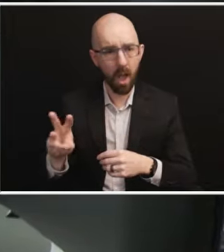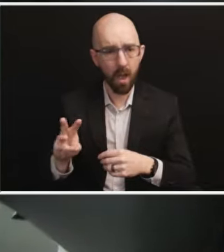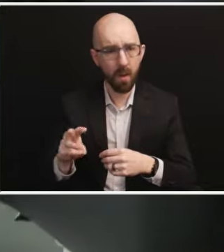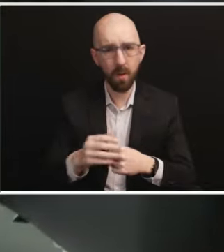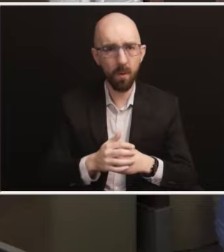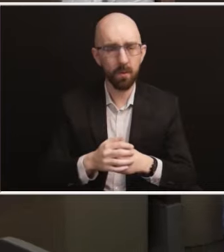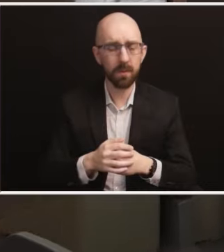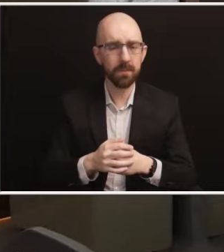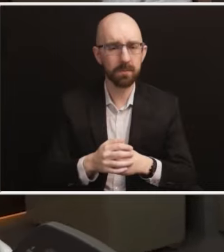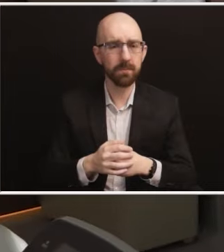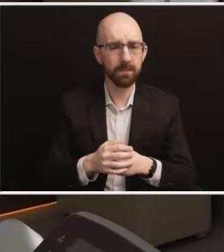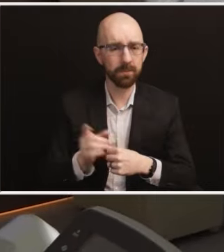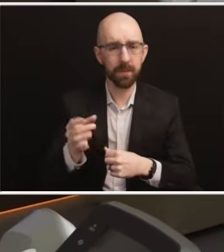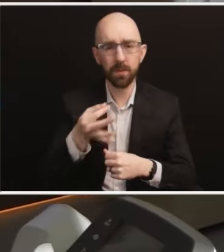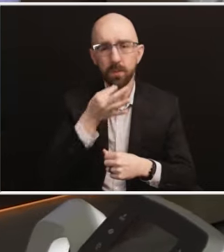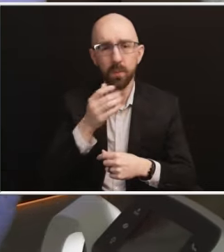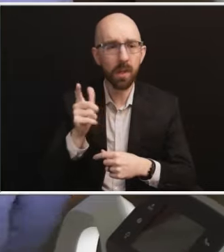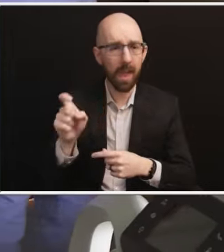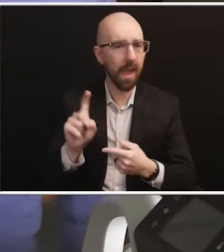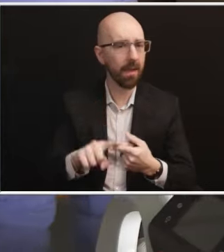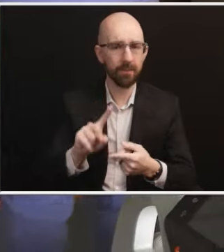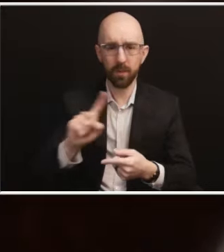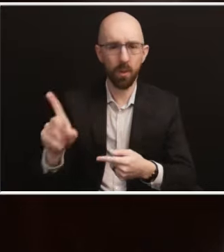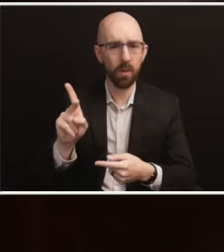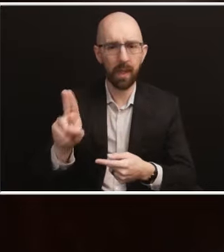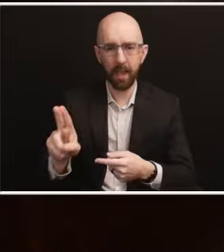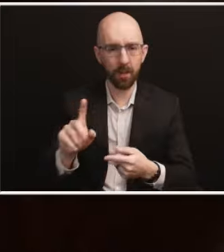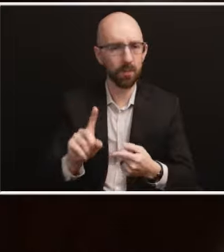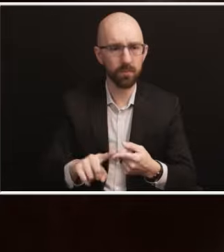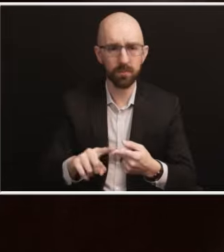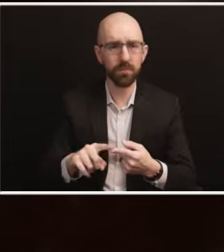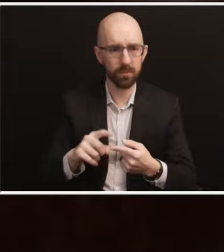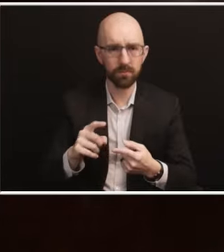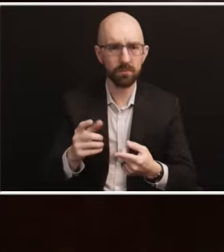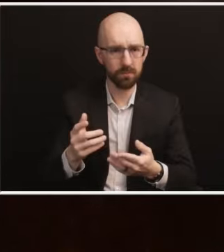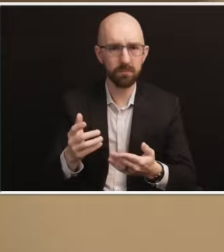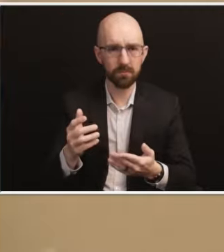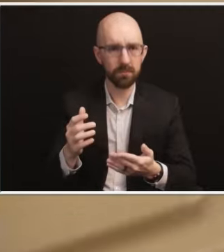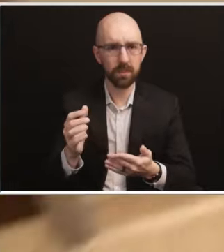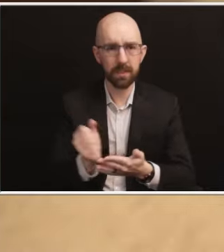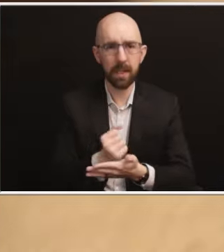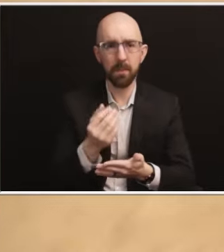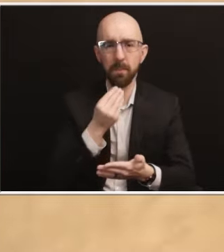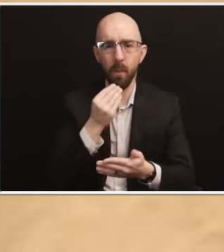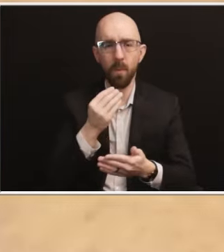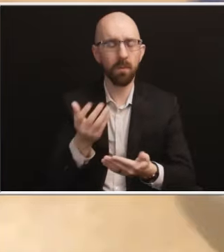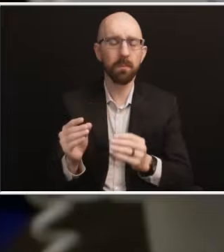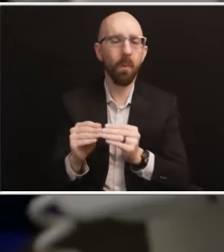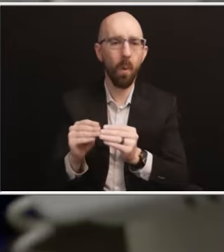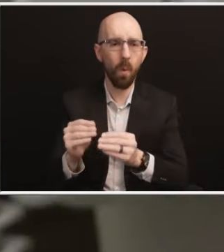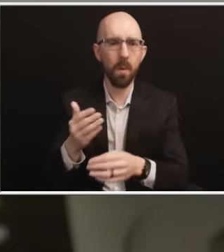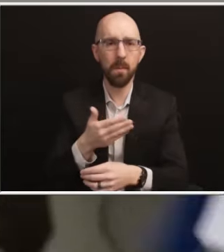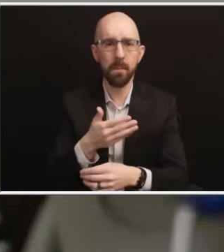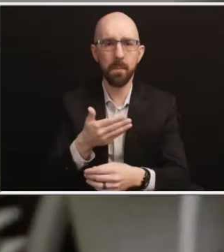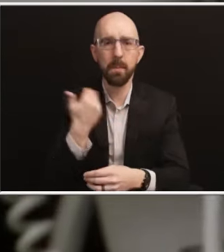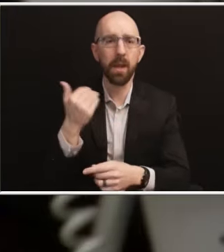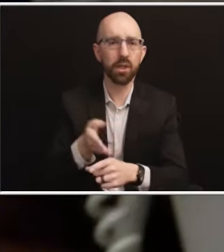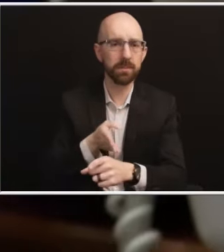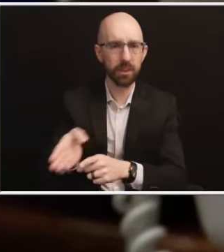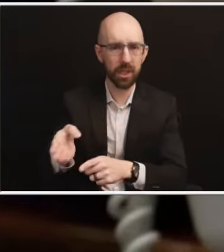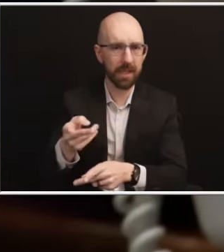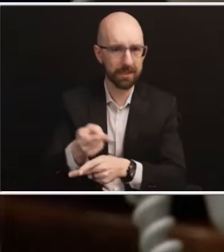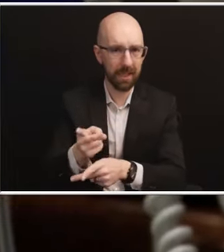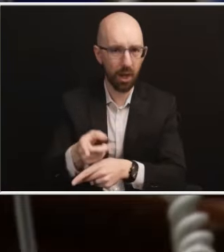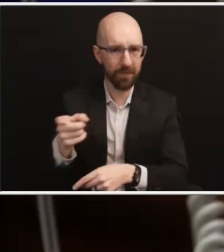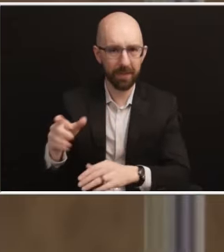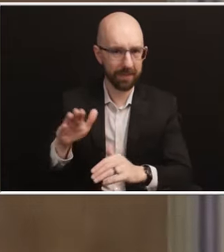Sooner or later, you're gonna have to go to KU so they're a little bit better and more specialized in taking care of this and giving me a